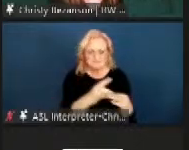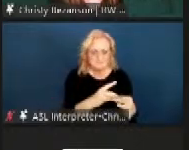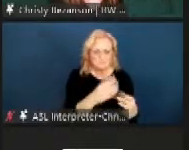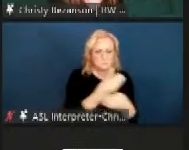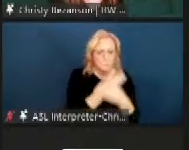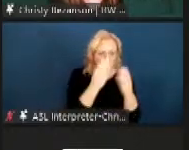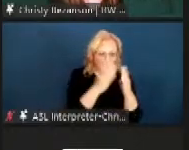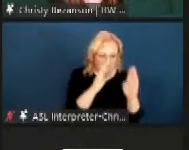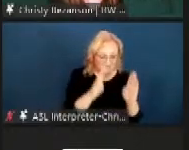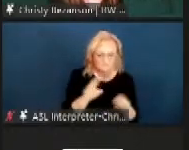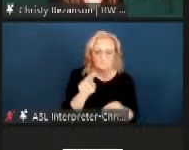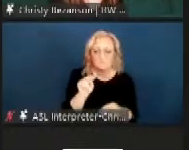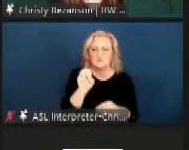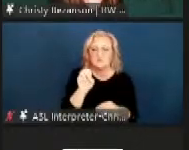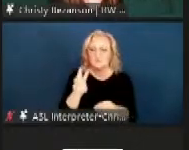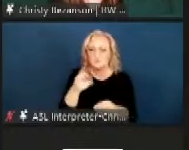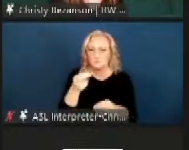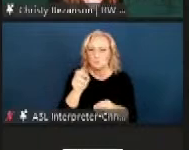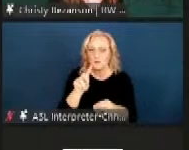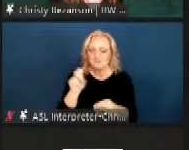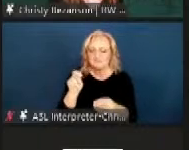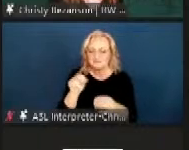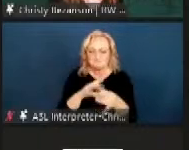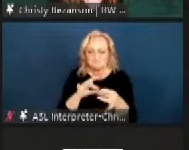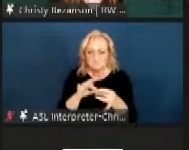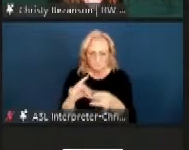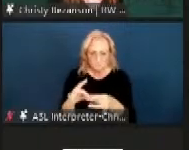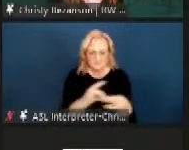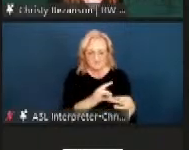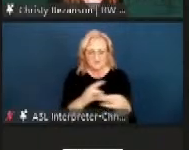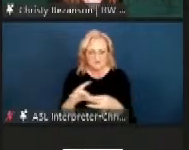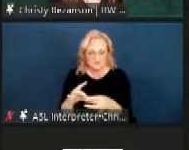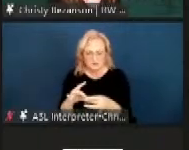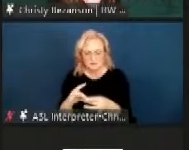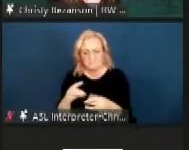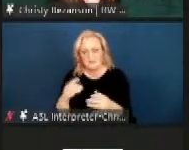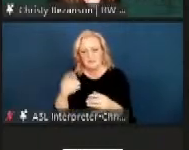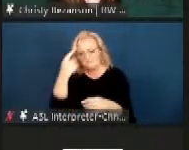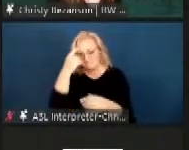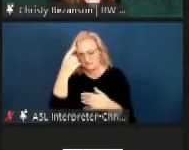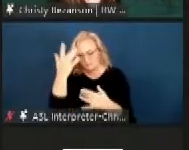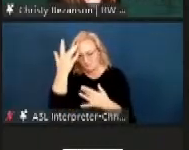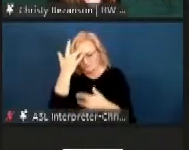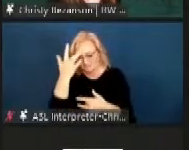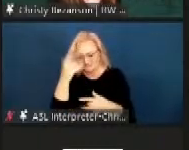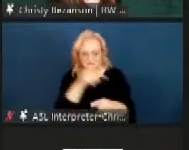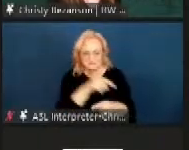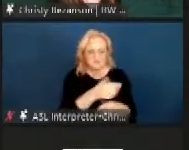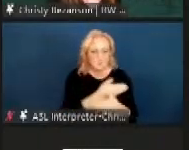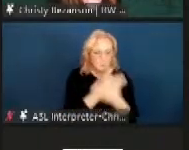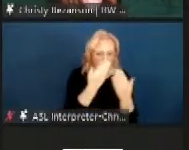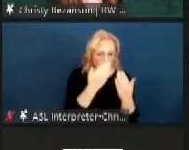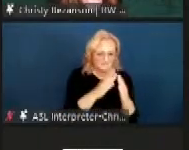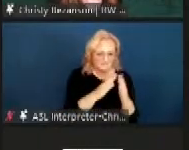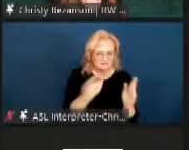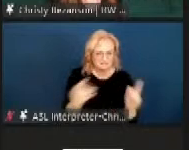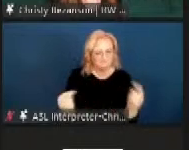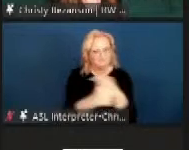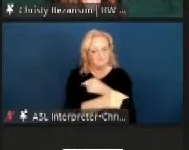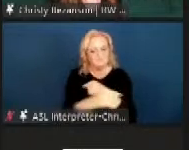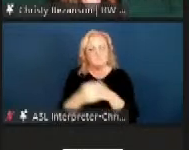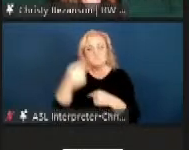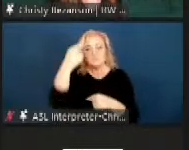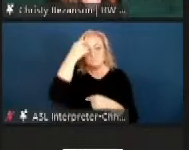New Horizons, this relationship between mental illness and chronic homelessness is really a two-way relationship. Mental illness